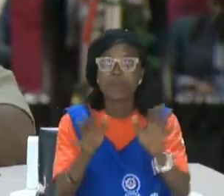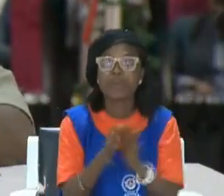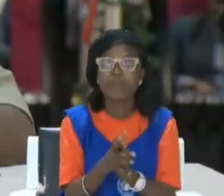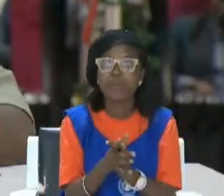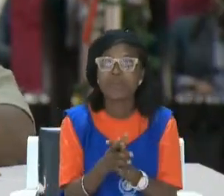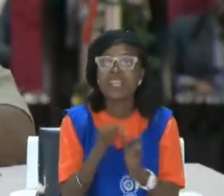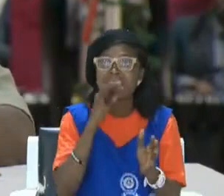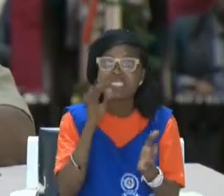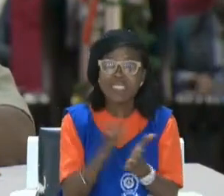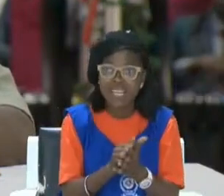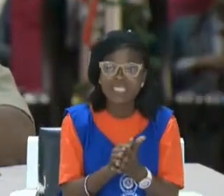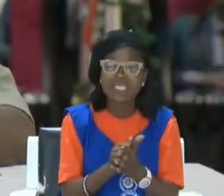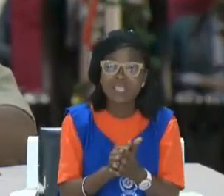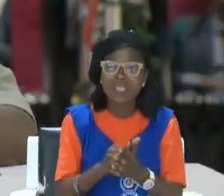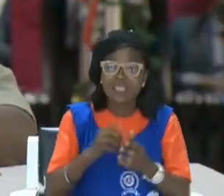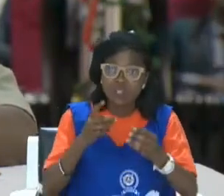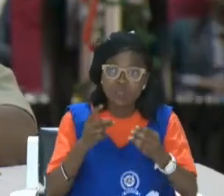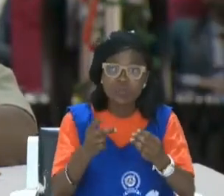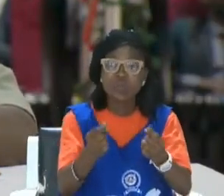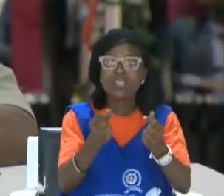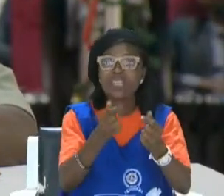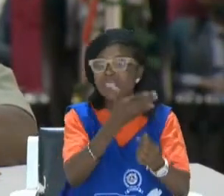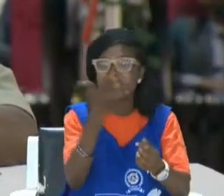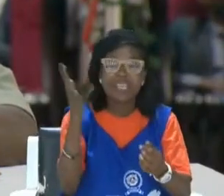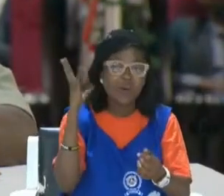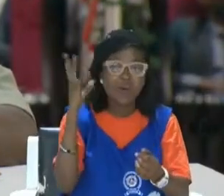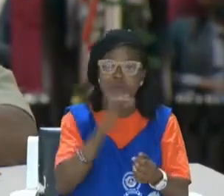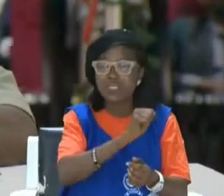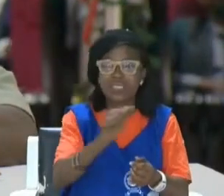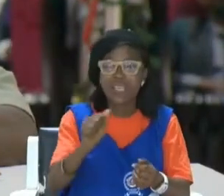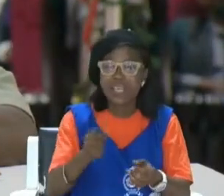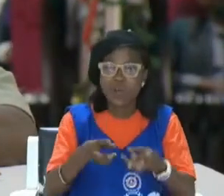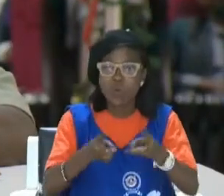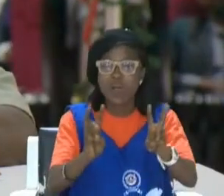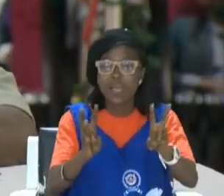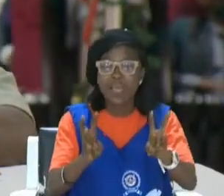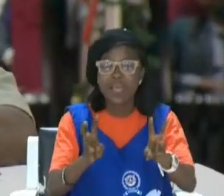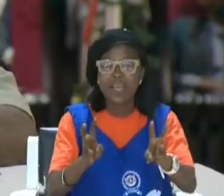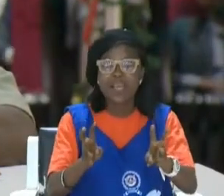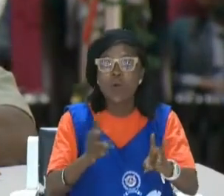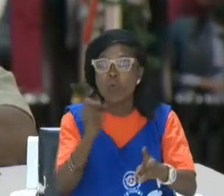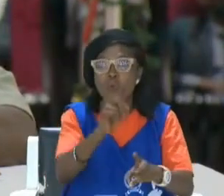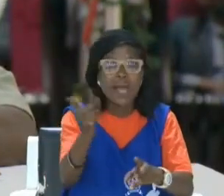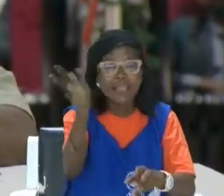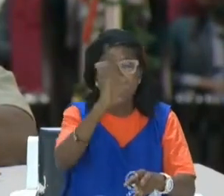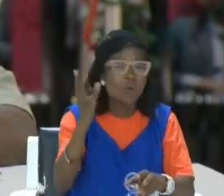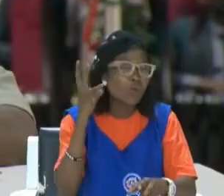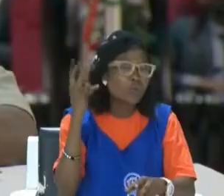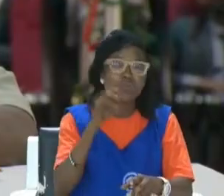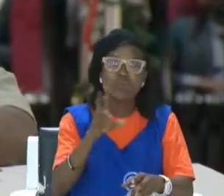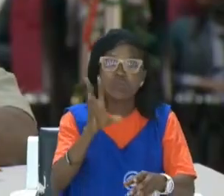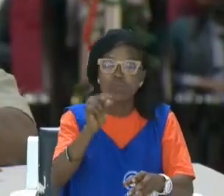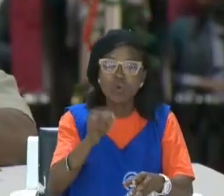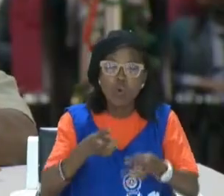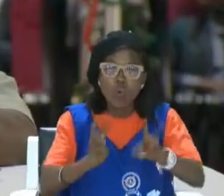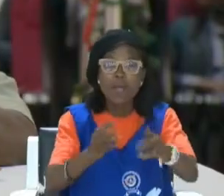blew is that all of a sudden there was a way where there was no way before.